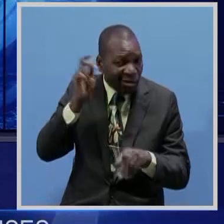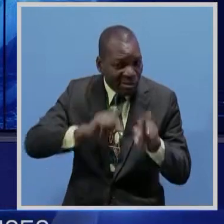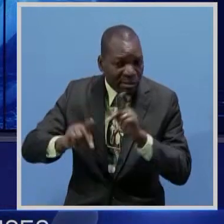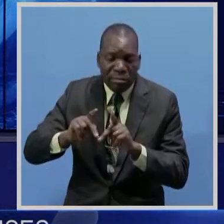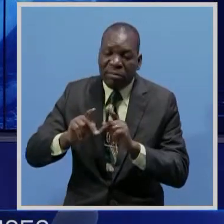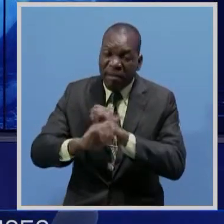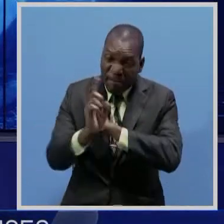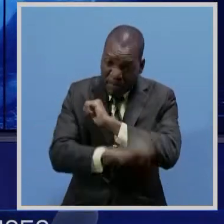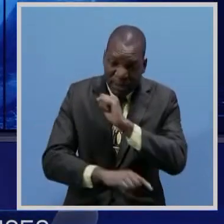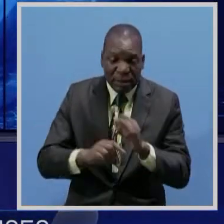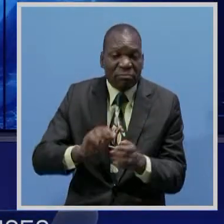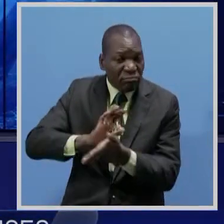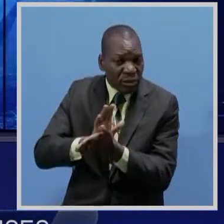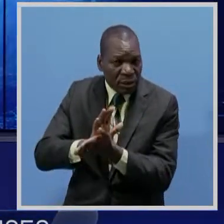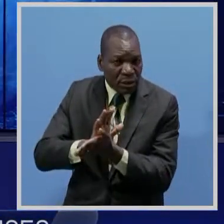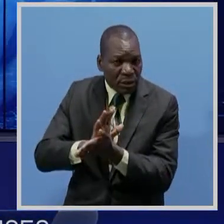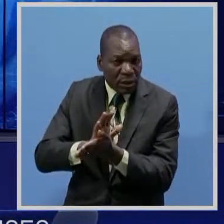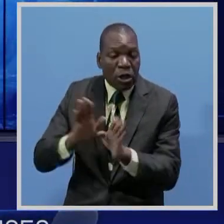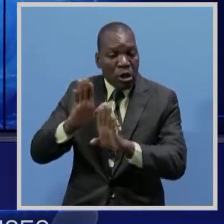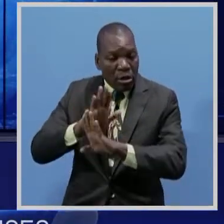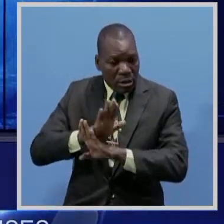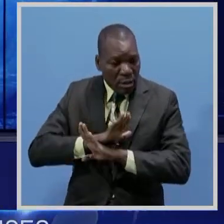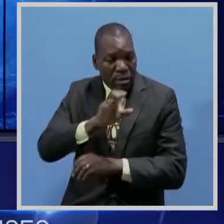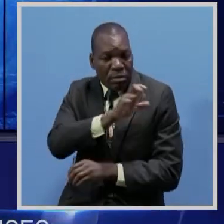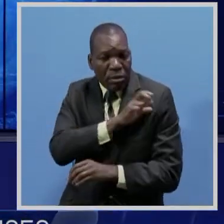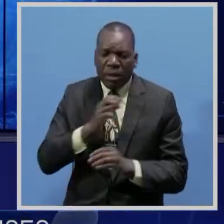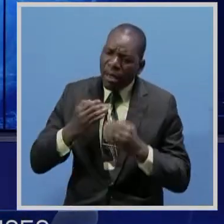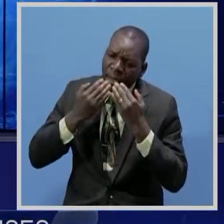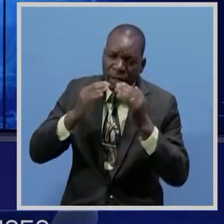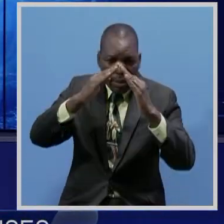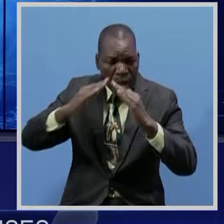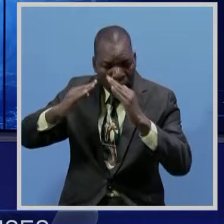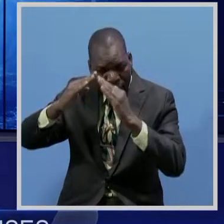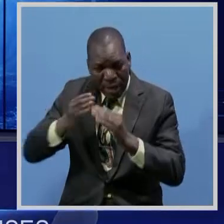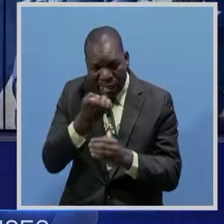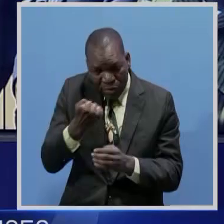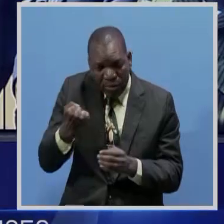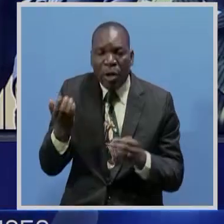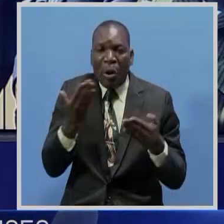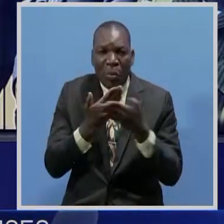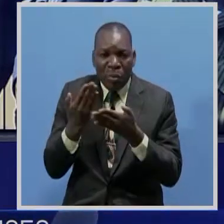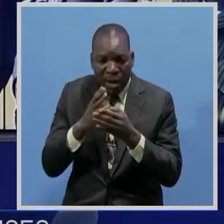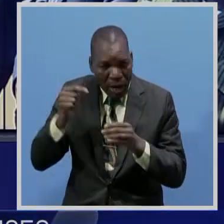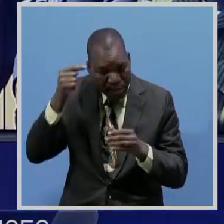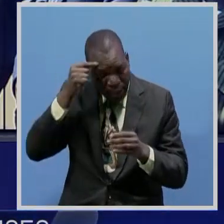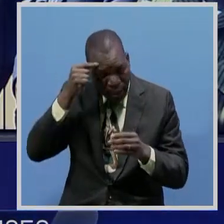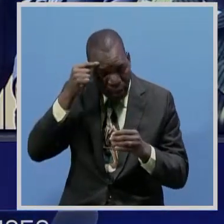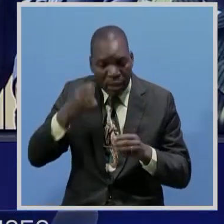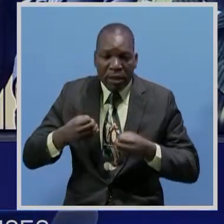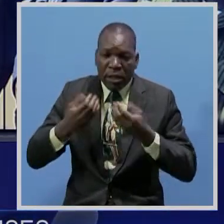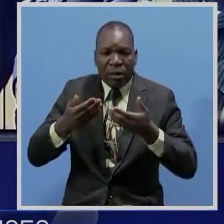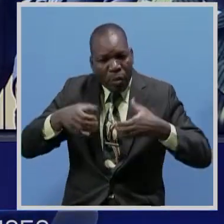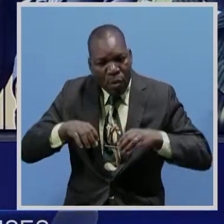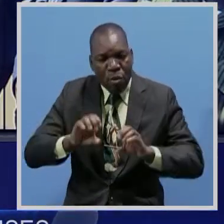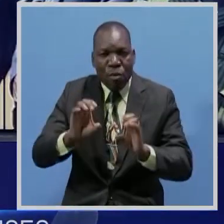Mr. Kampiongo said the officers are grateful for the houses and modern equipment that government has continued to provide for